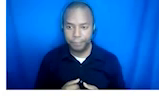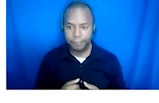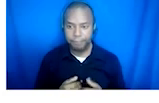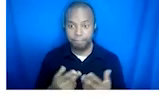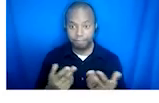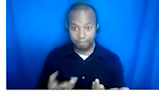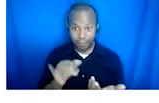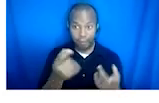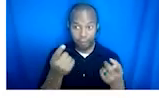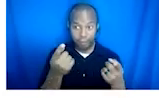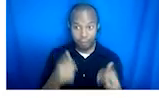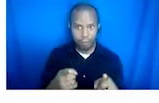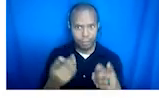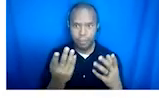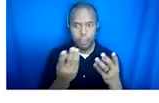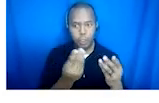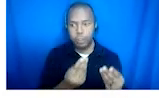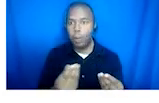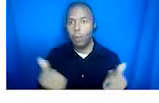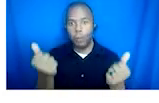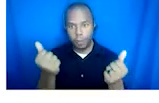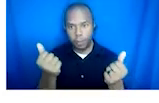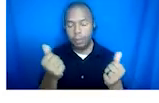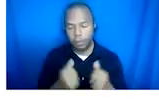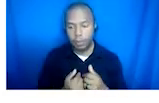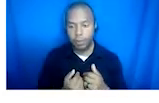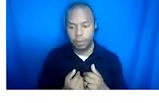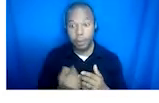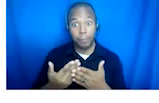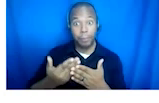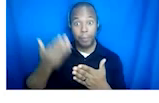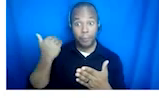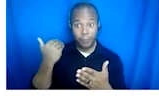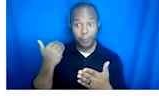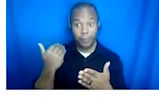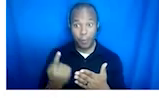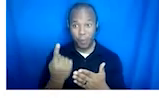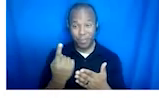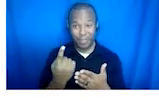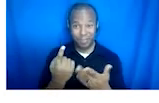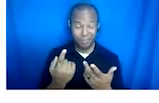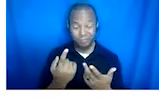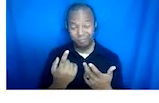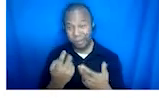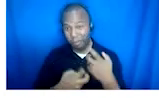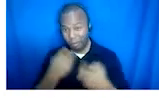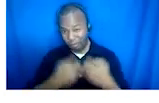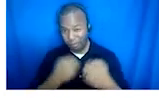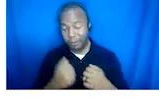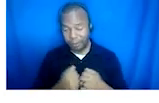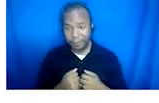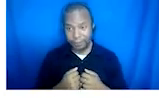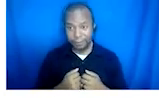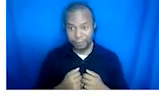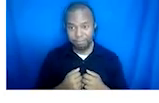That happens so seamlessly because one of the things that held up students from they call it swirling, where a student, even in our